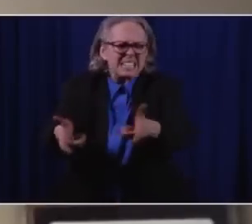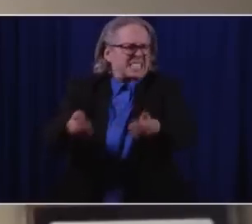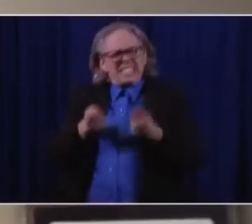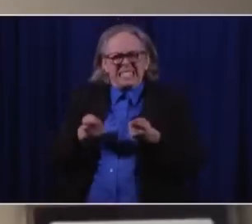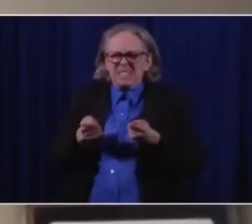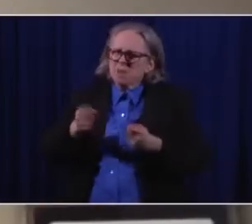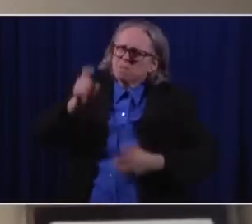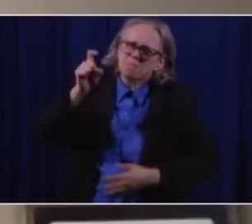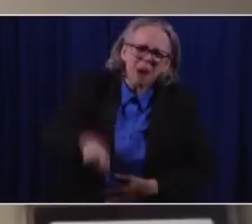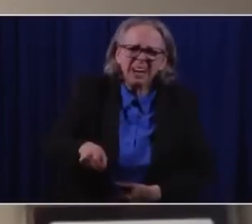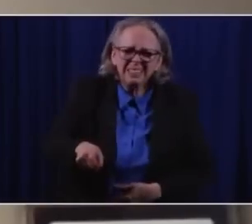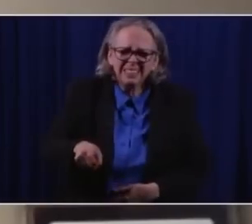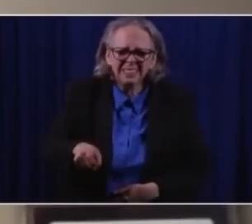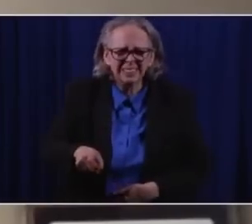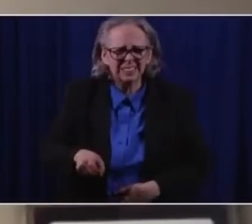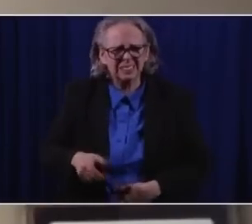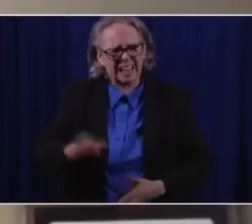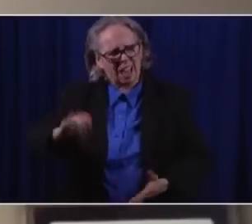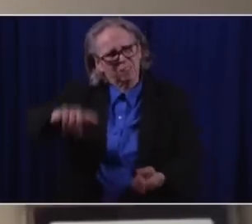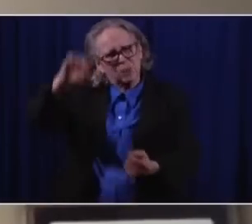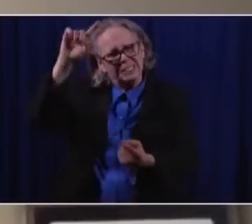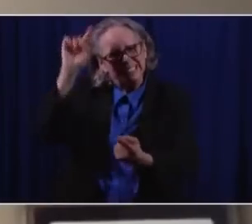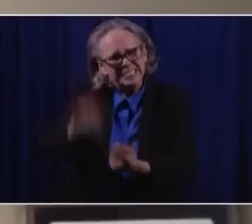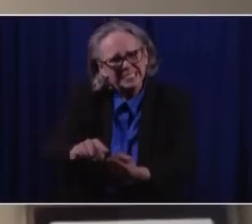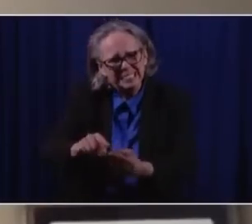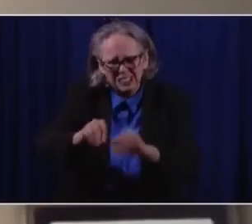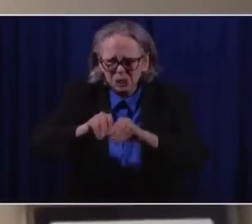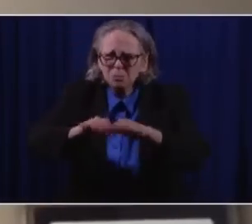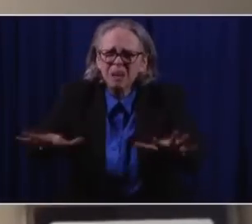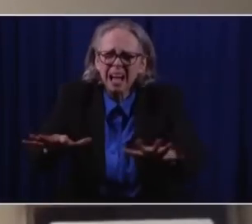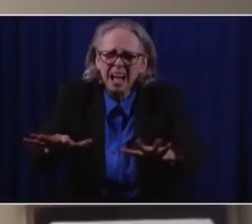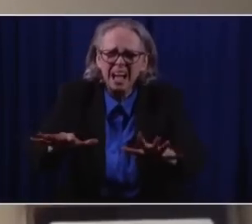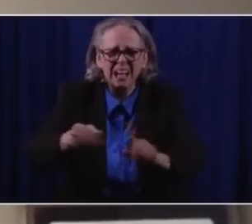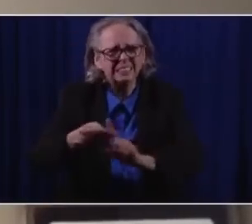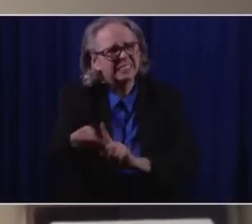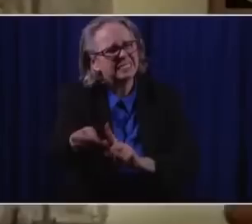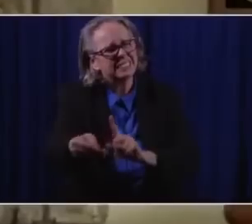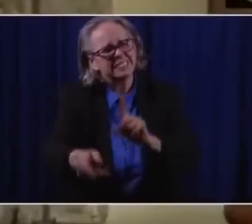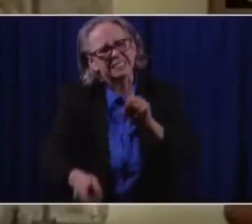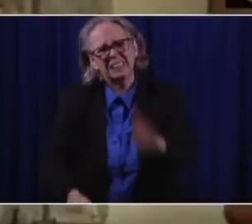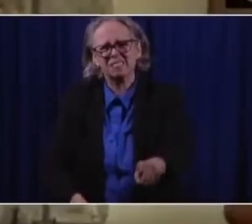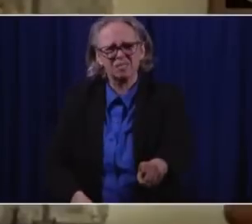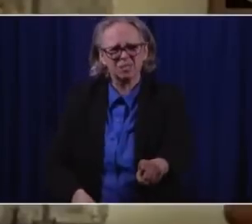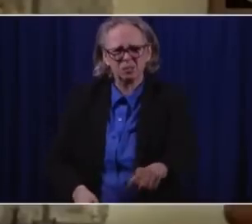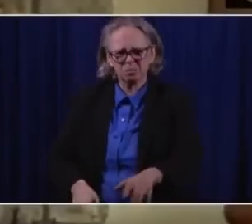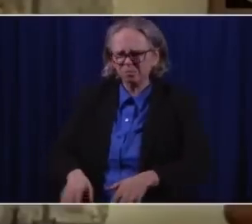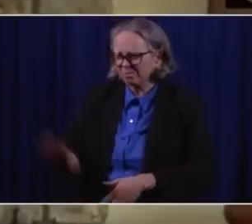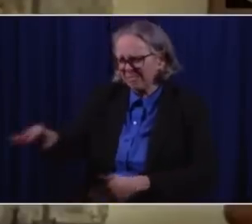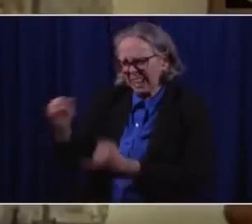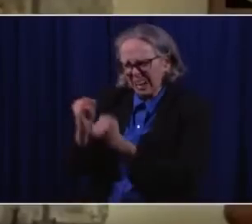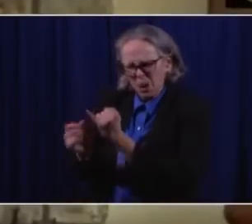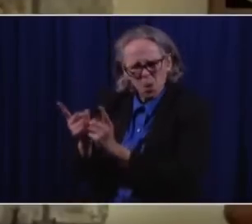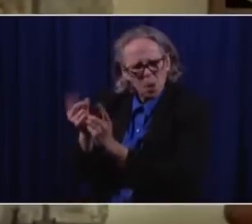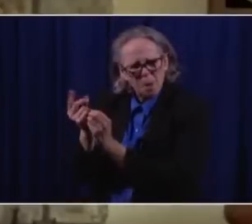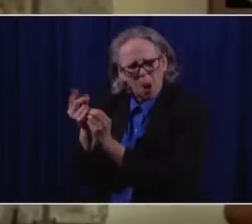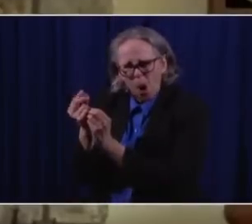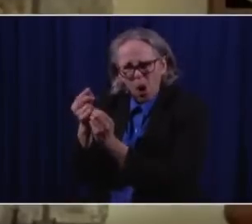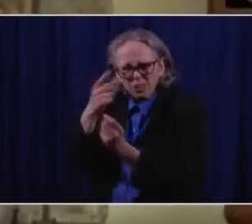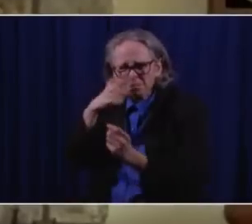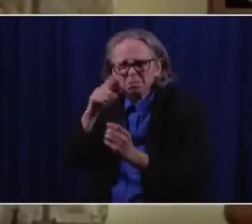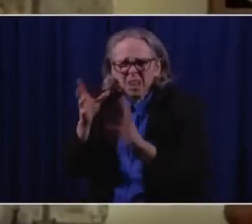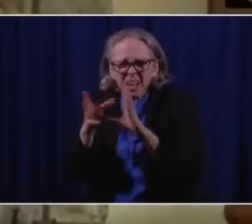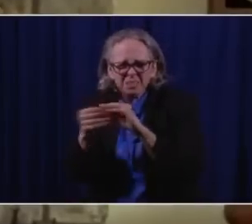to ebb instead of continuing to flow. So last, if you just give us a summary, I think